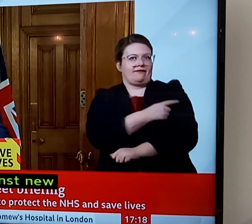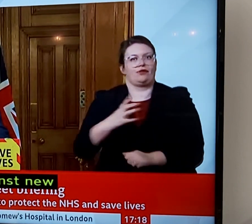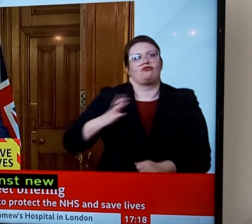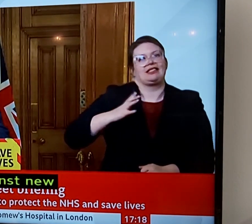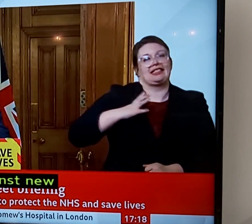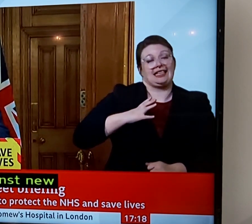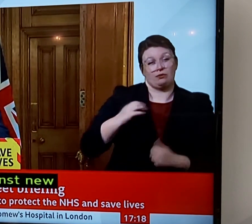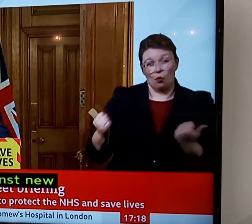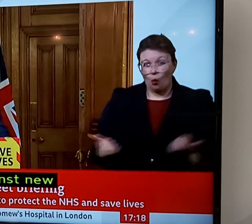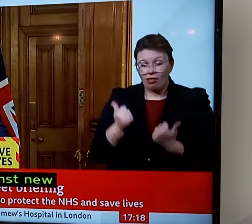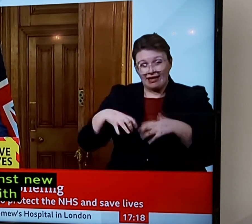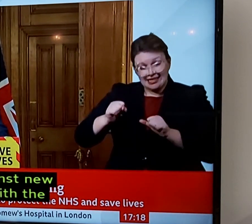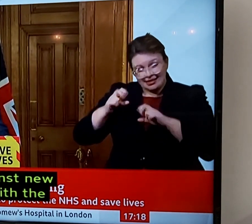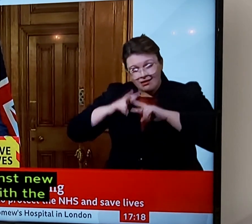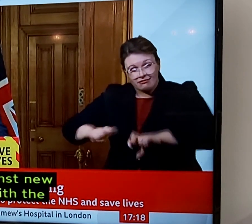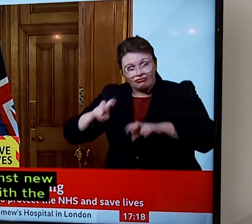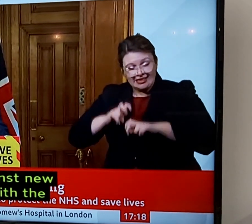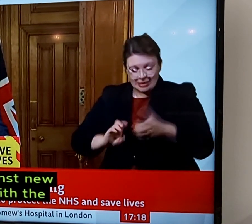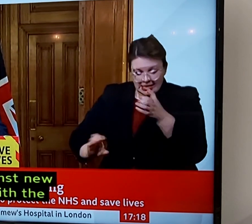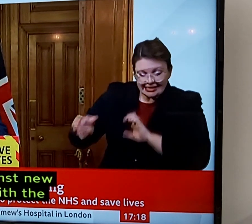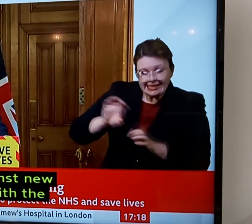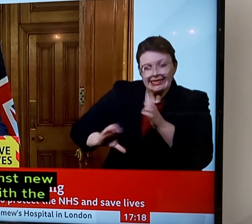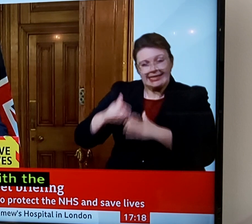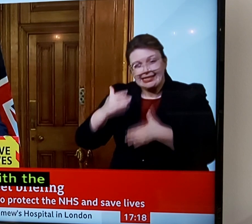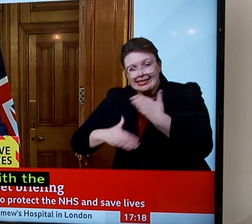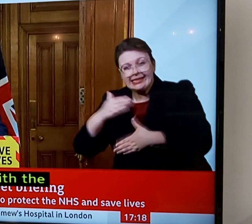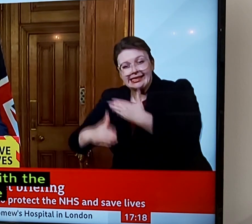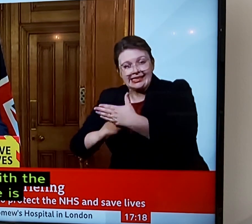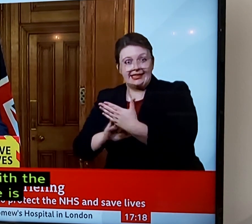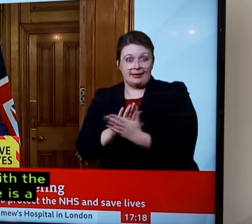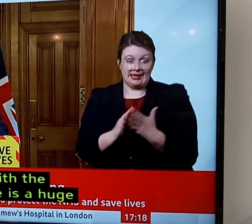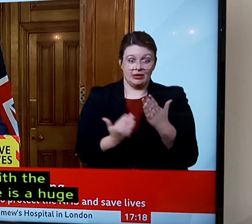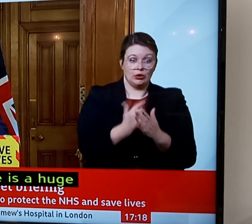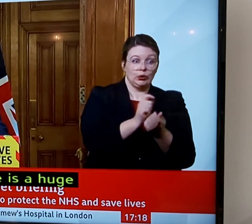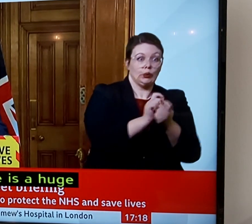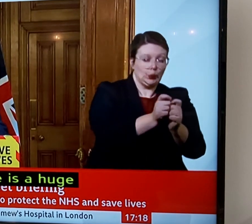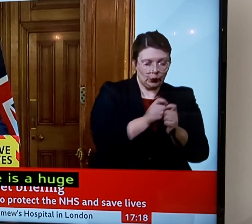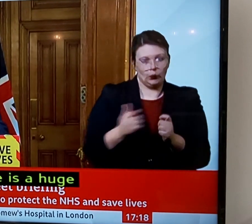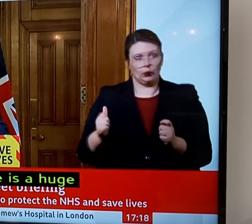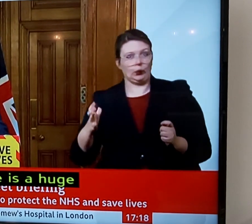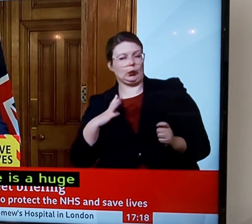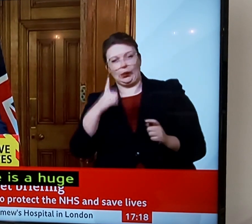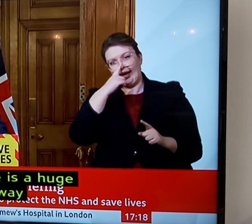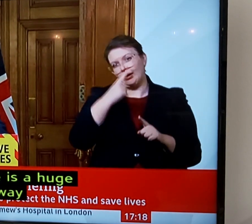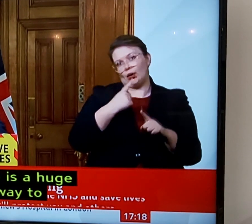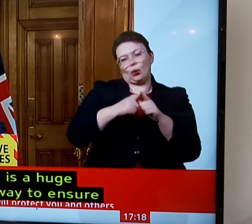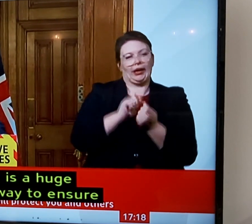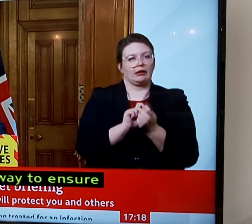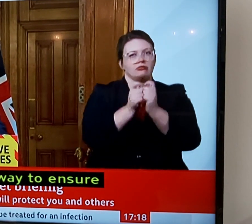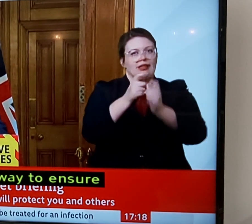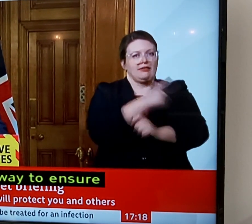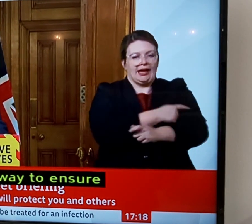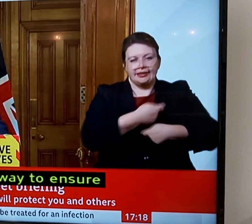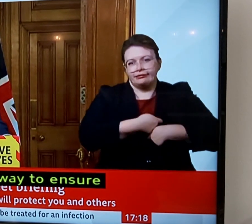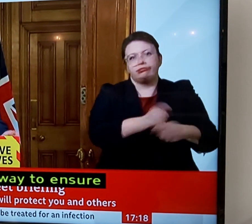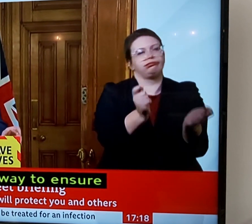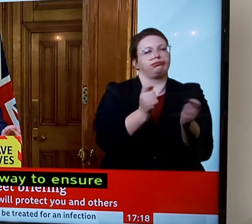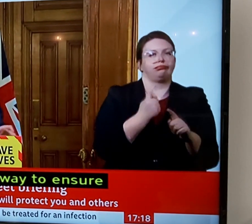underway to ensure that we can develop vaccines against variants as fast, as safely